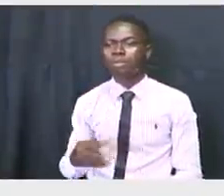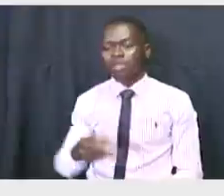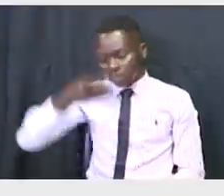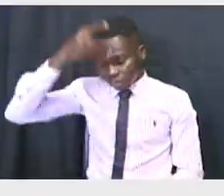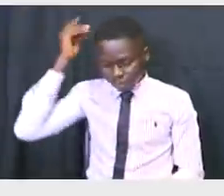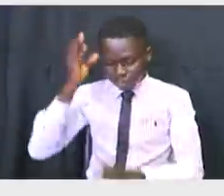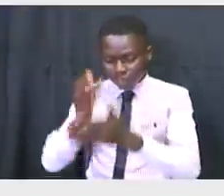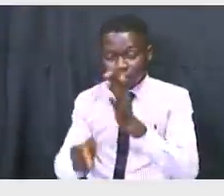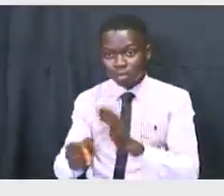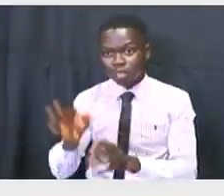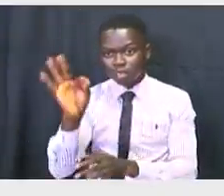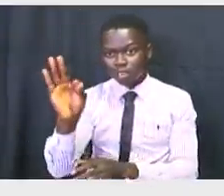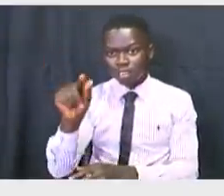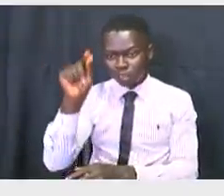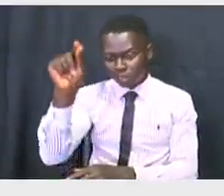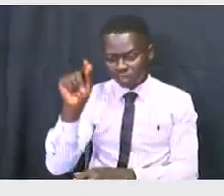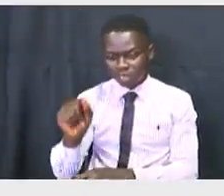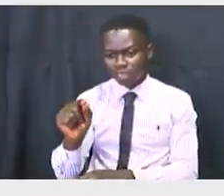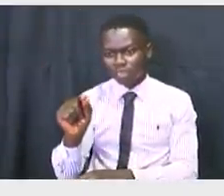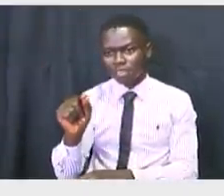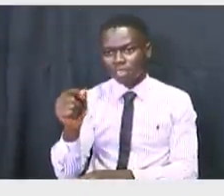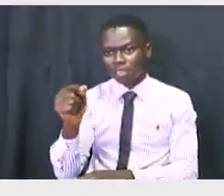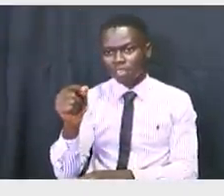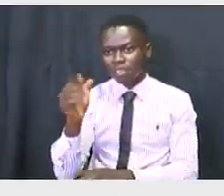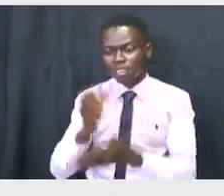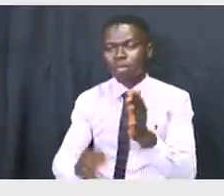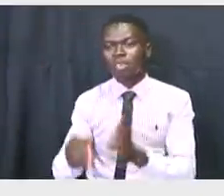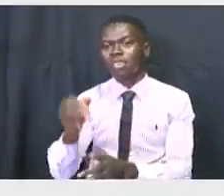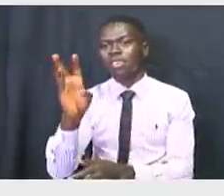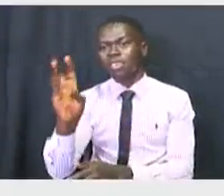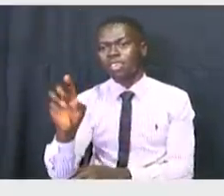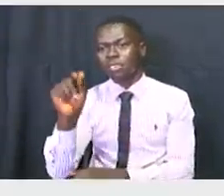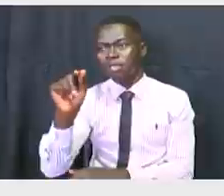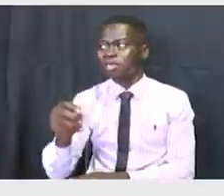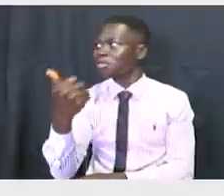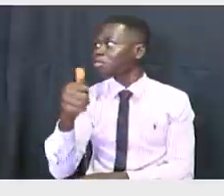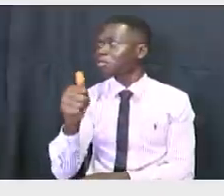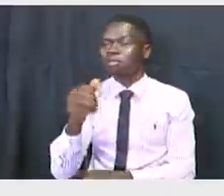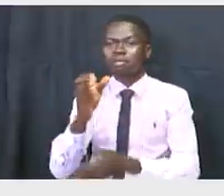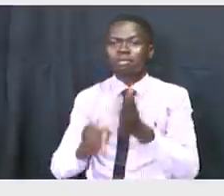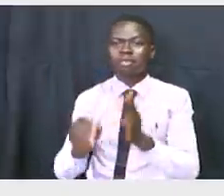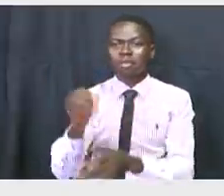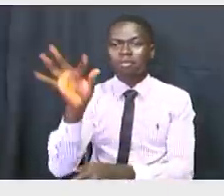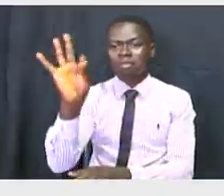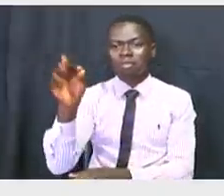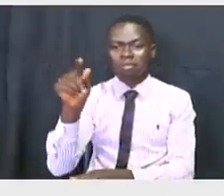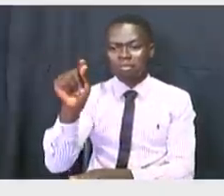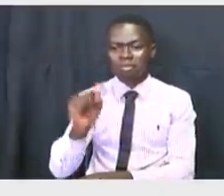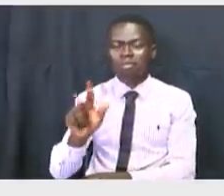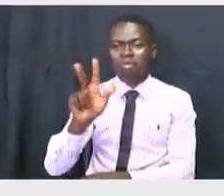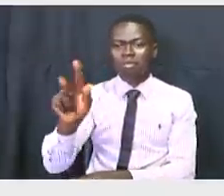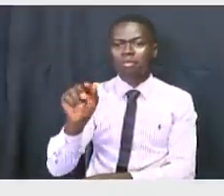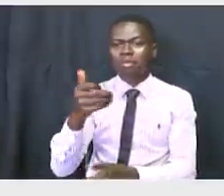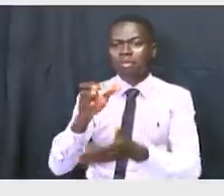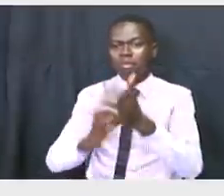verse 3. Chapter 10 verse 3. Chapter 6 verse 10. So chapter 6 verse 10. Chapter 9 verse 3.